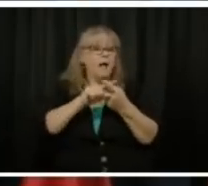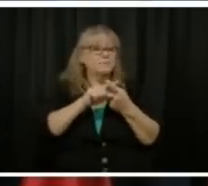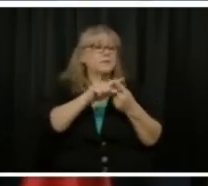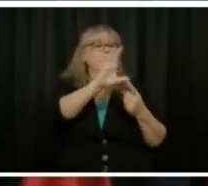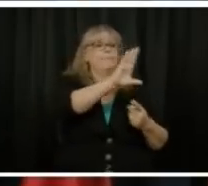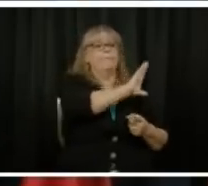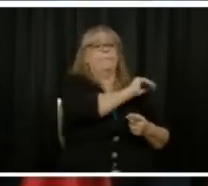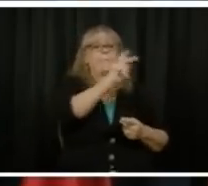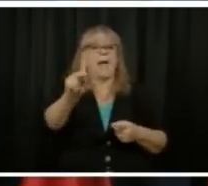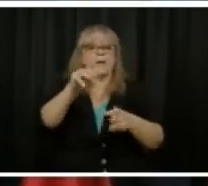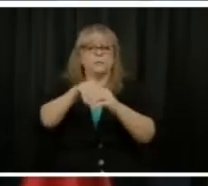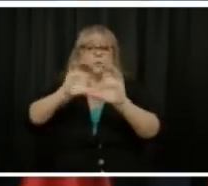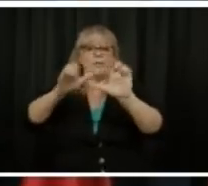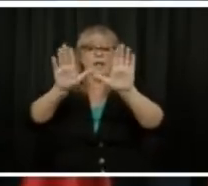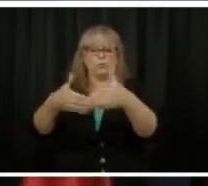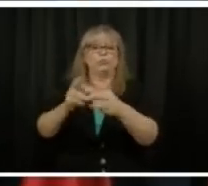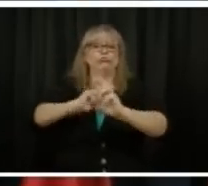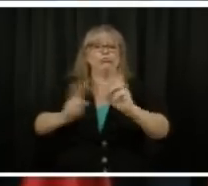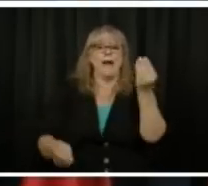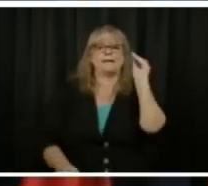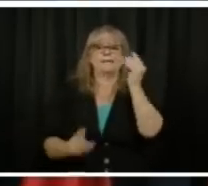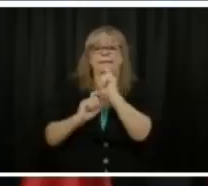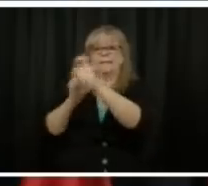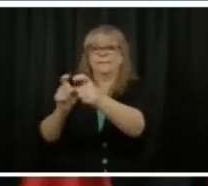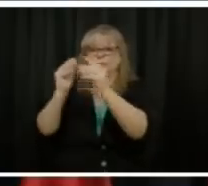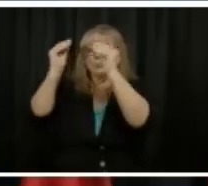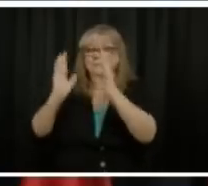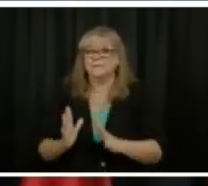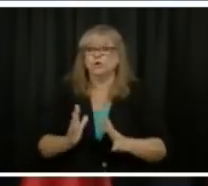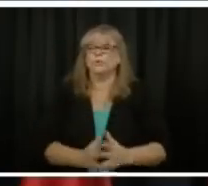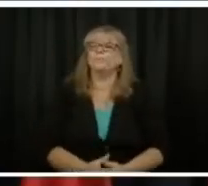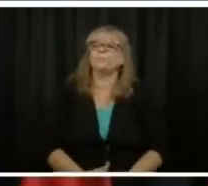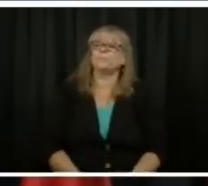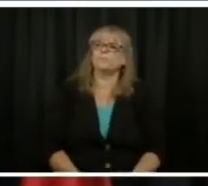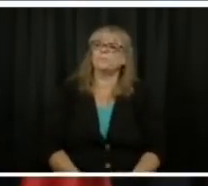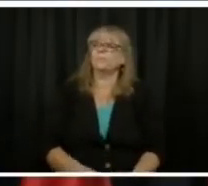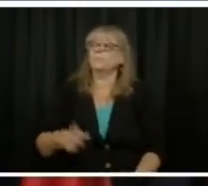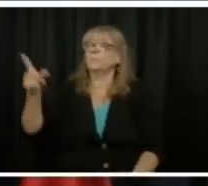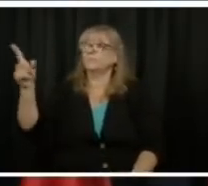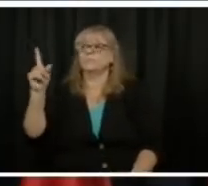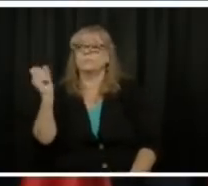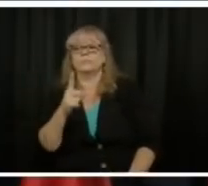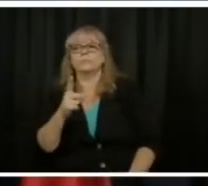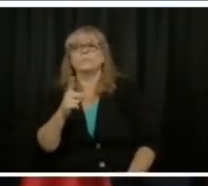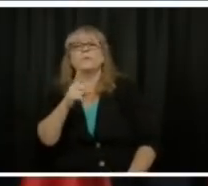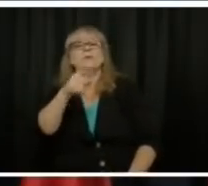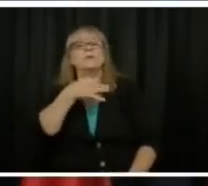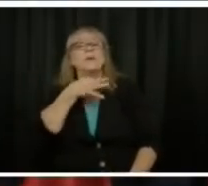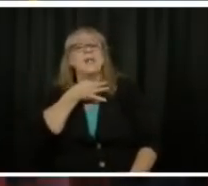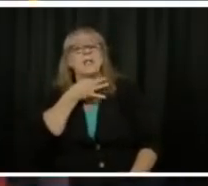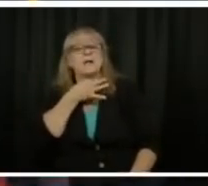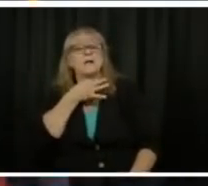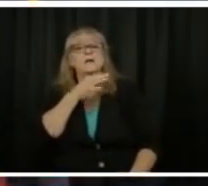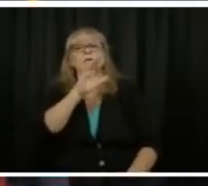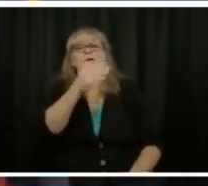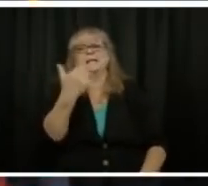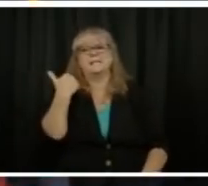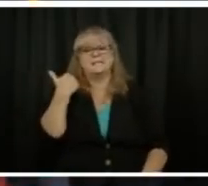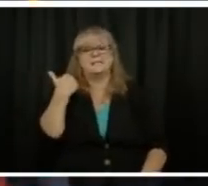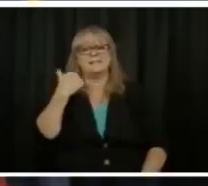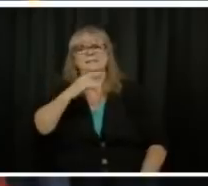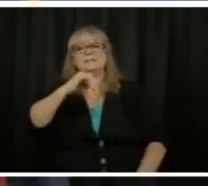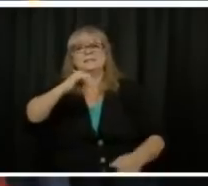last call change will work? Yeah. Does it start tonight? Is it statewide? Yeah, very simple. So we have a very